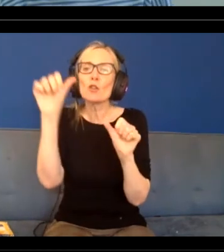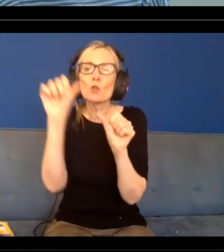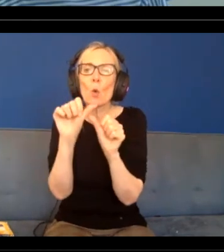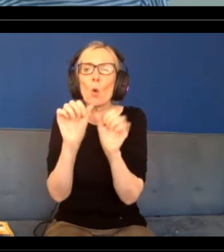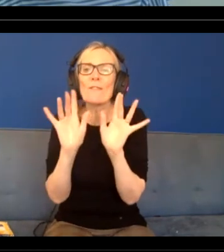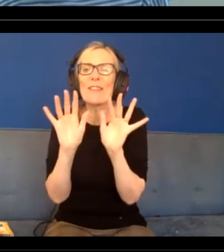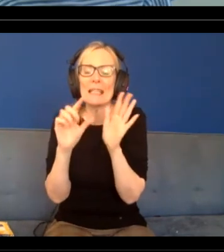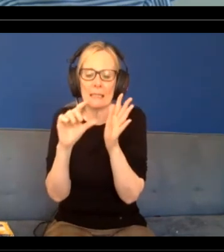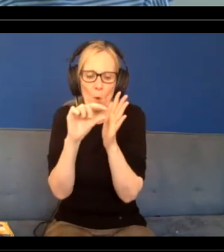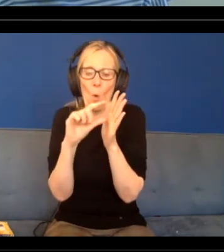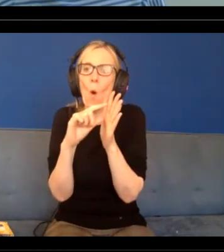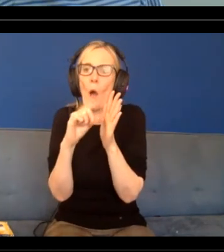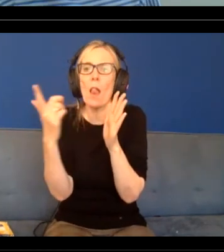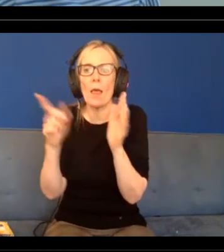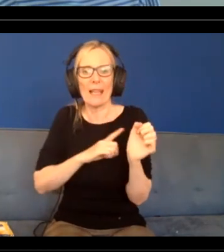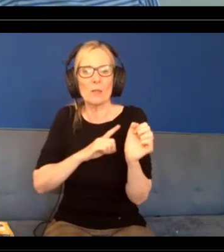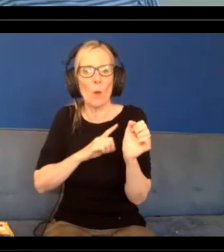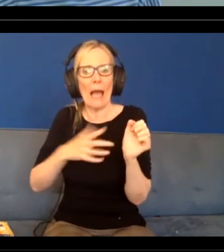long.